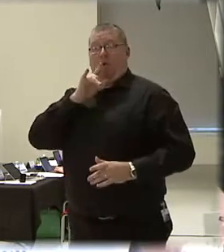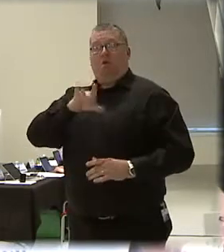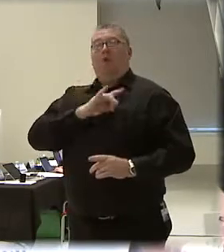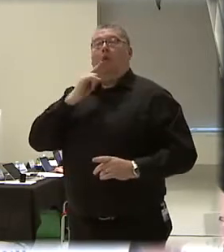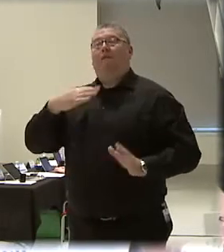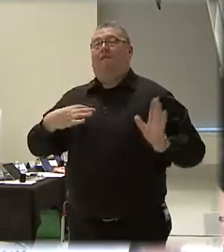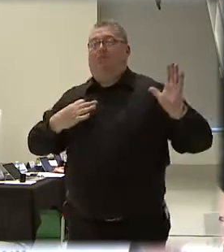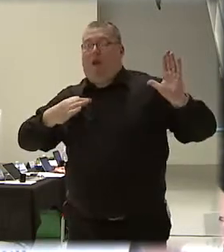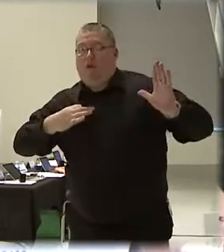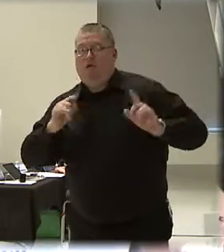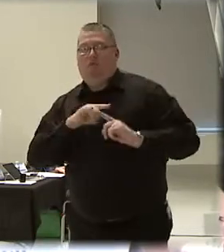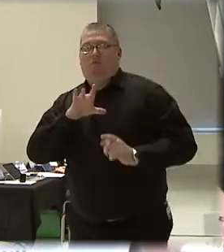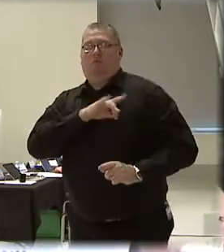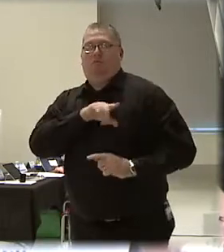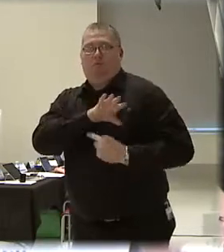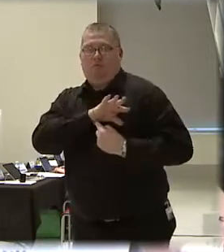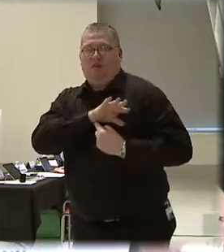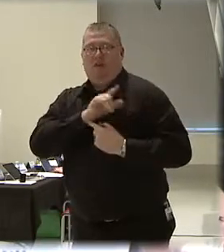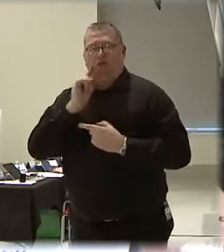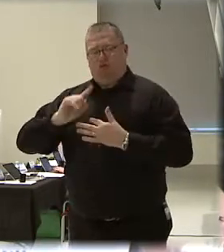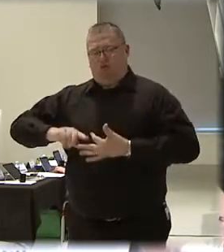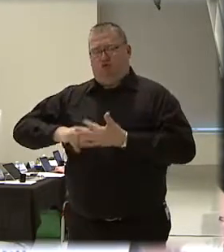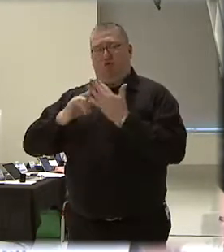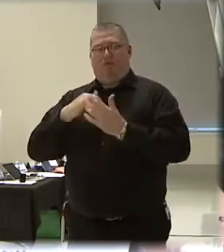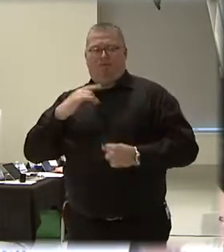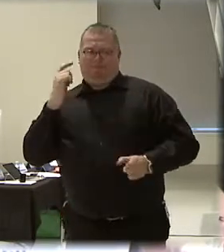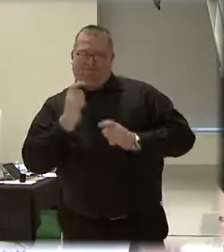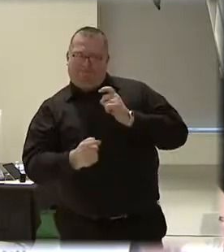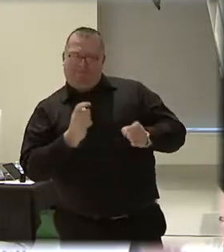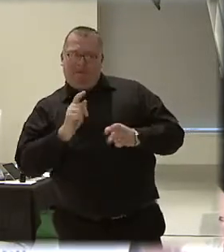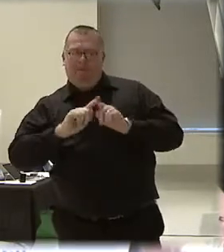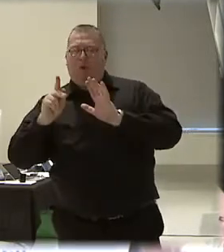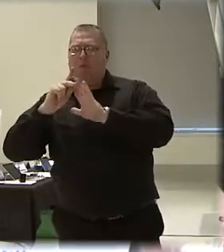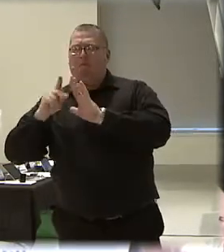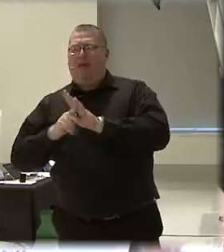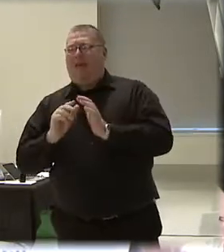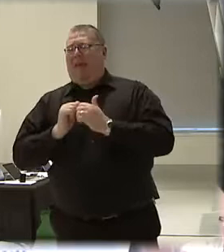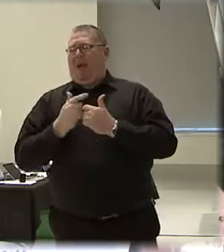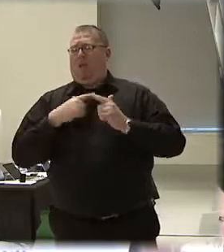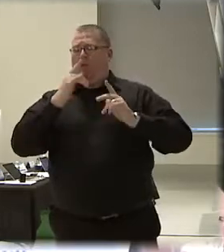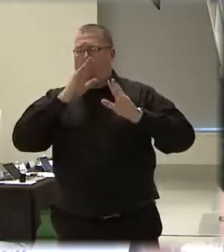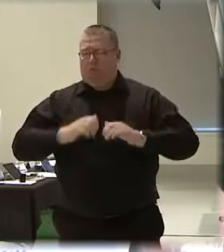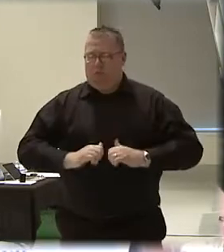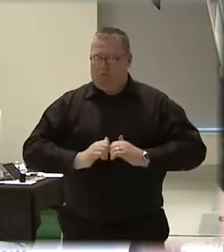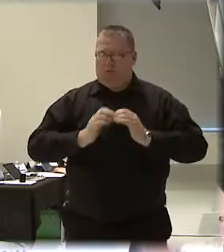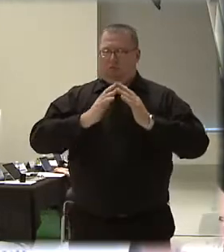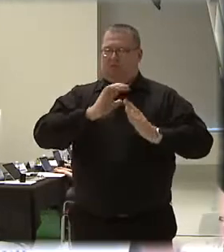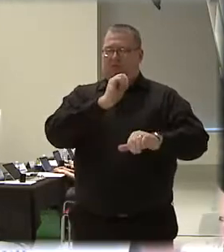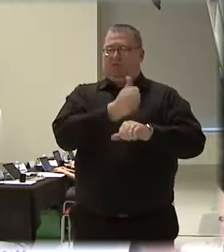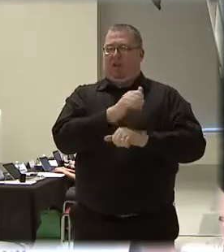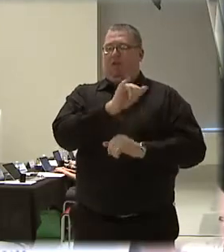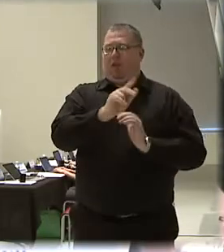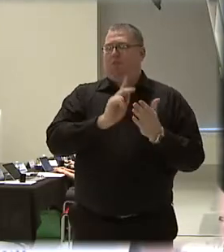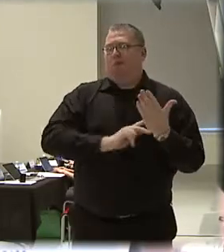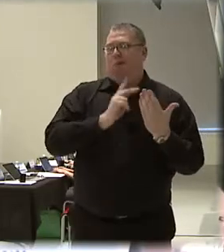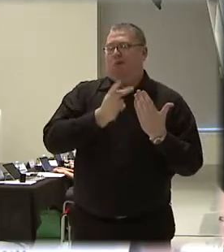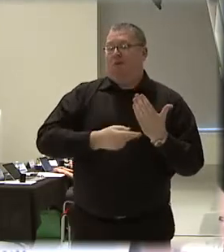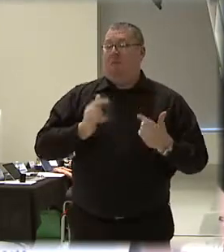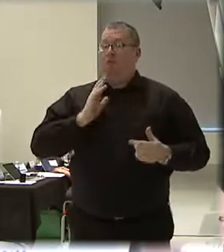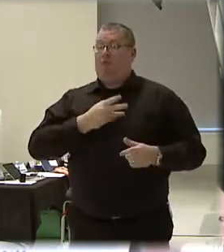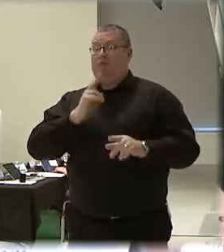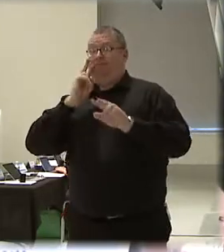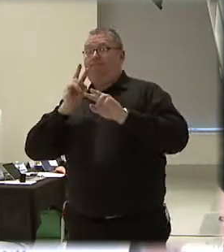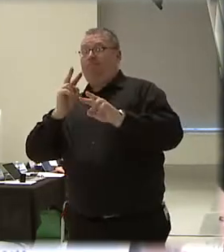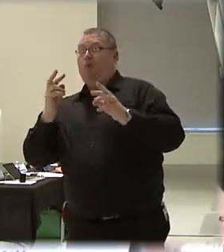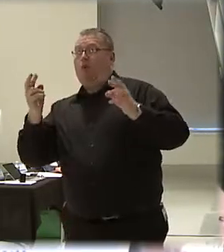voluntary basis, and is just in the process of issuing guidance for how that pilot will roll out. We're hopeful,